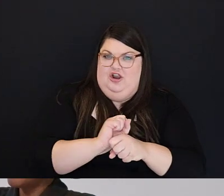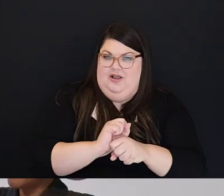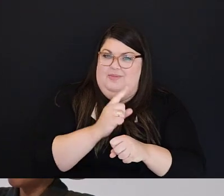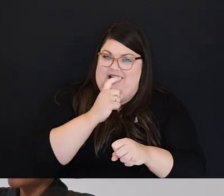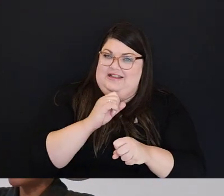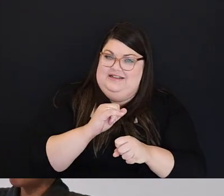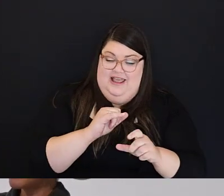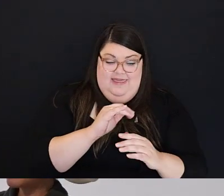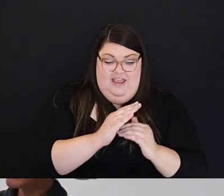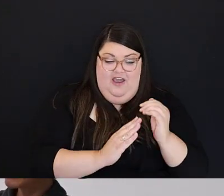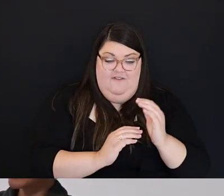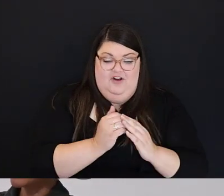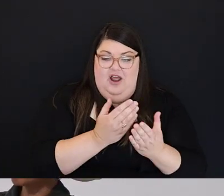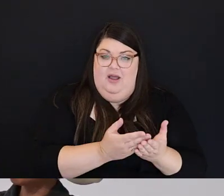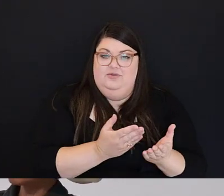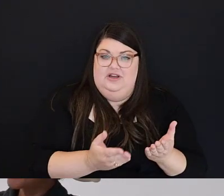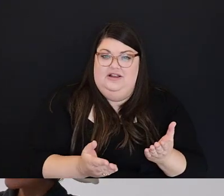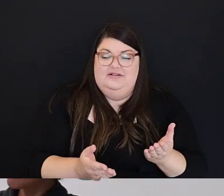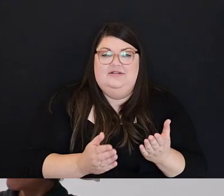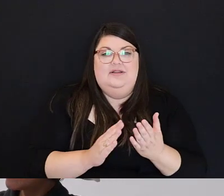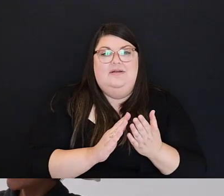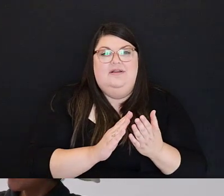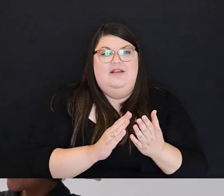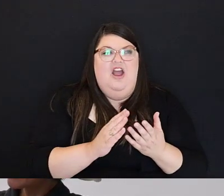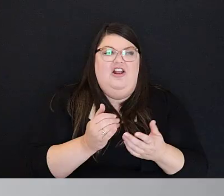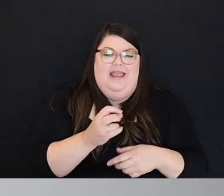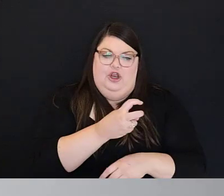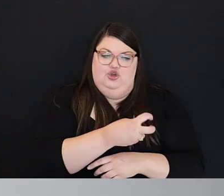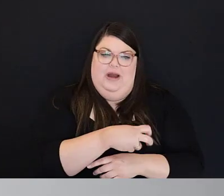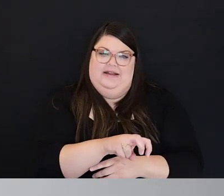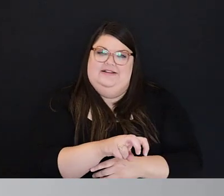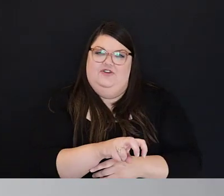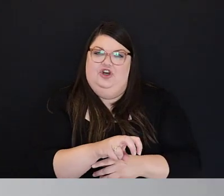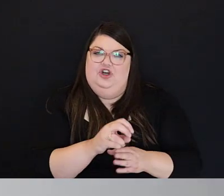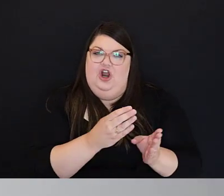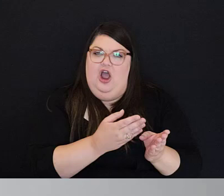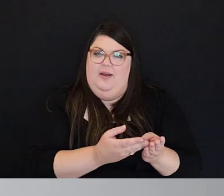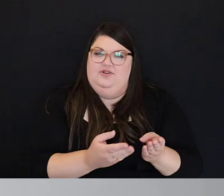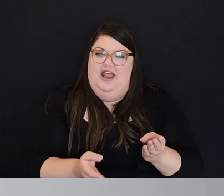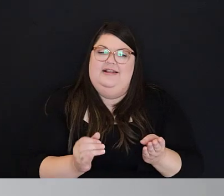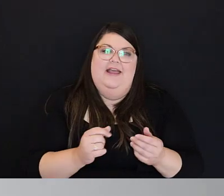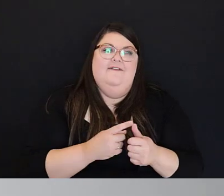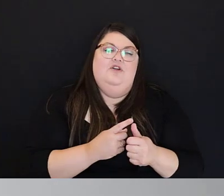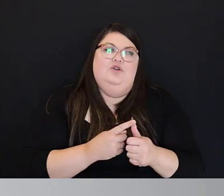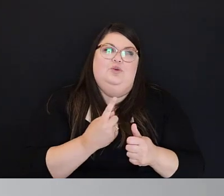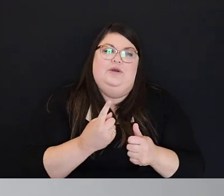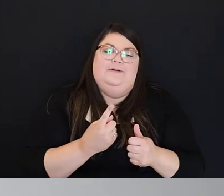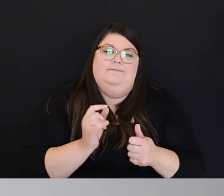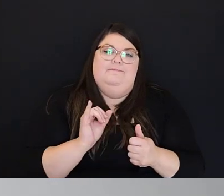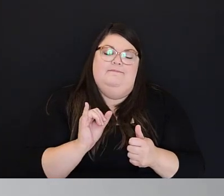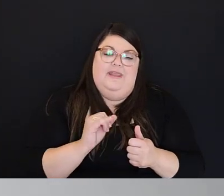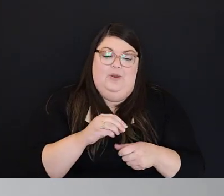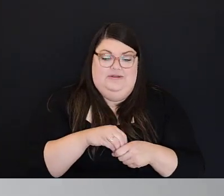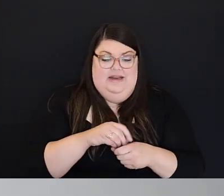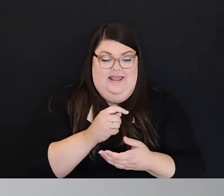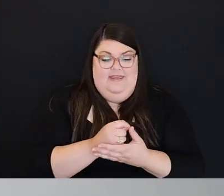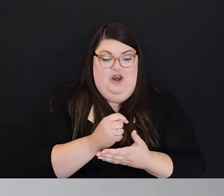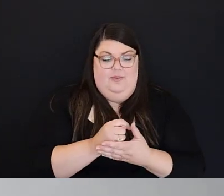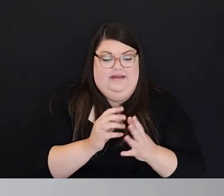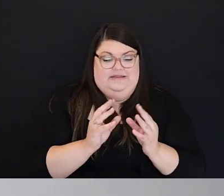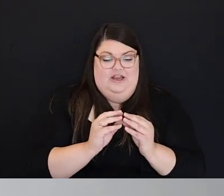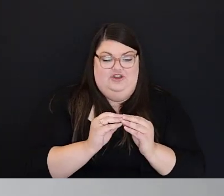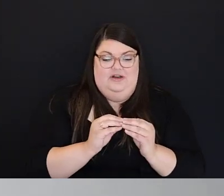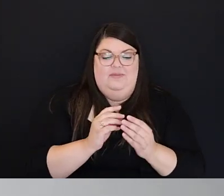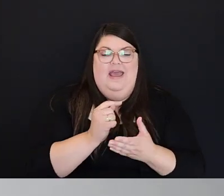the comforting objects began as, like maybe transference objects, where the first one was like, I was in a therapy session